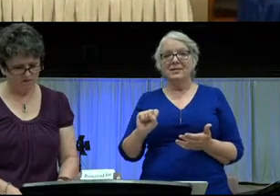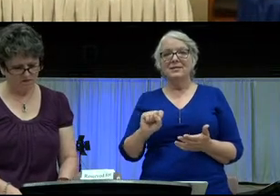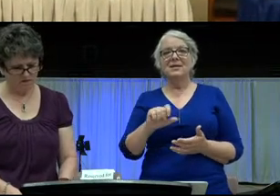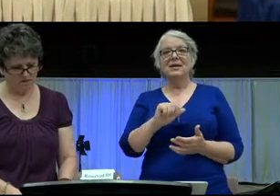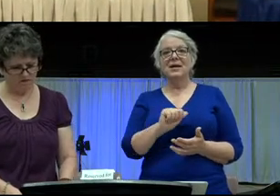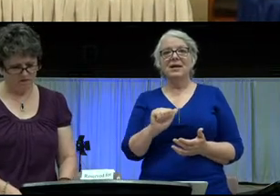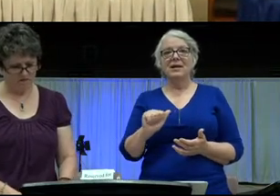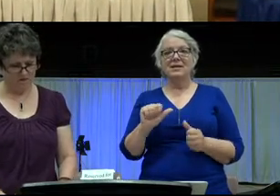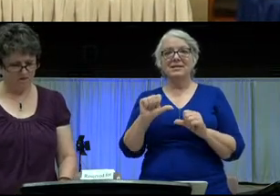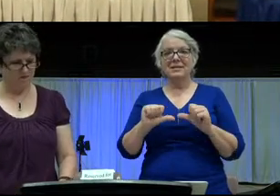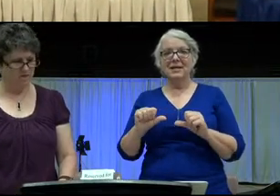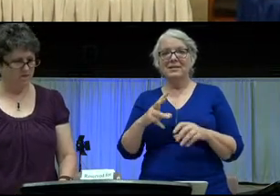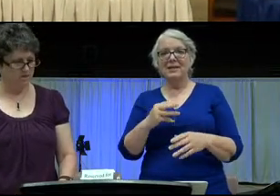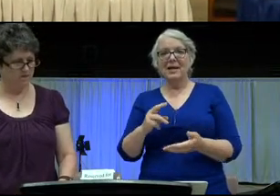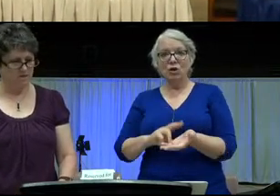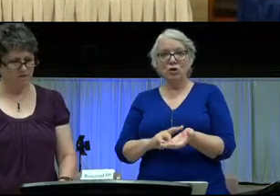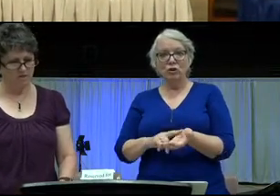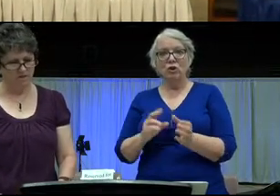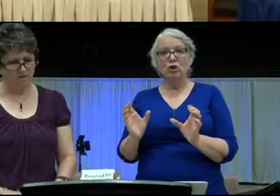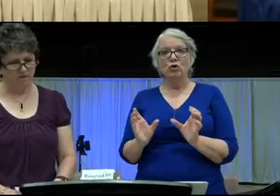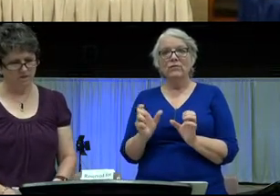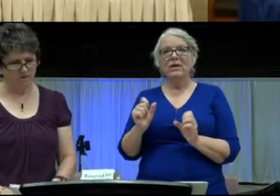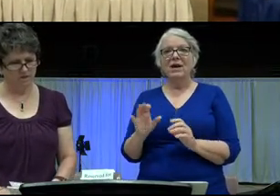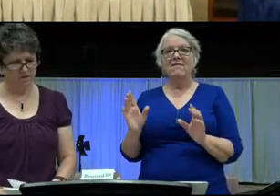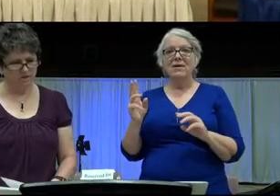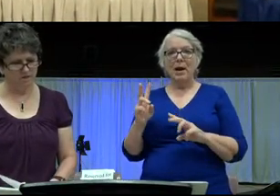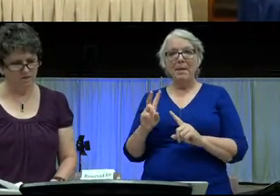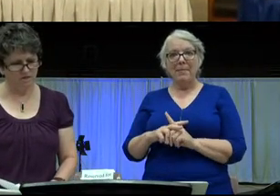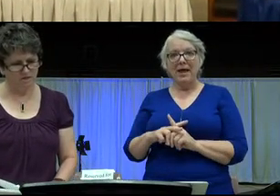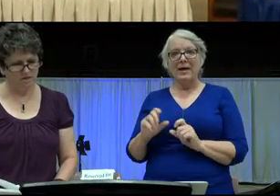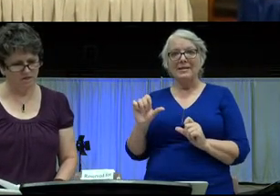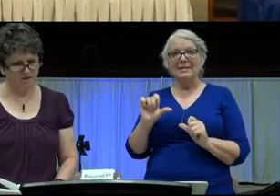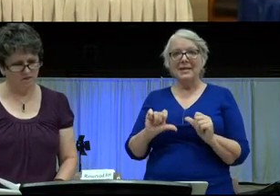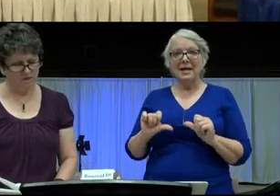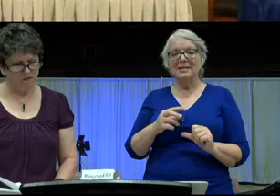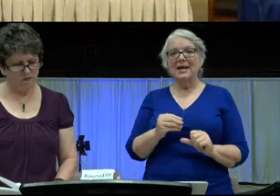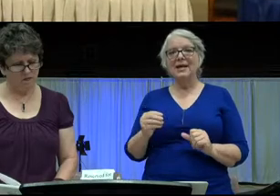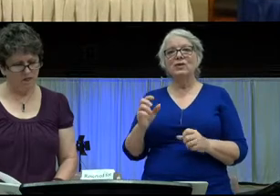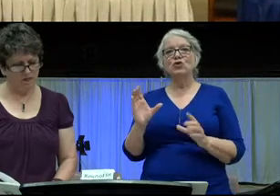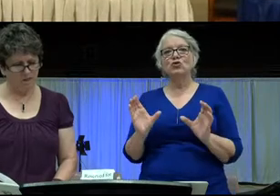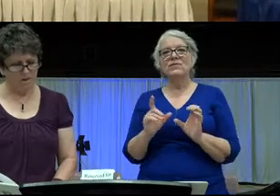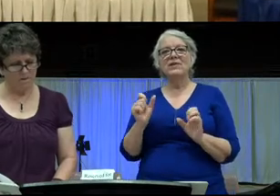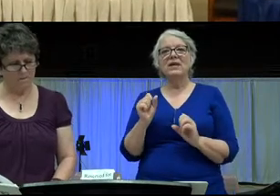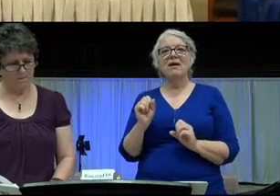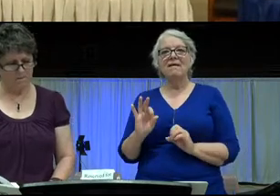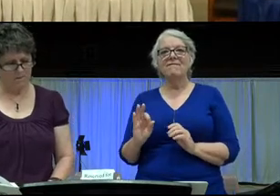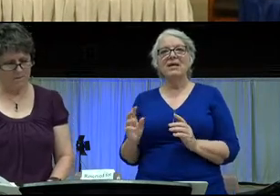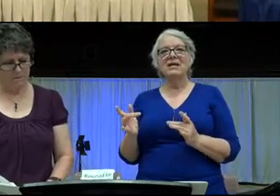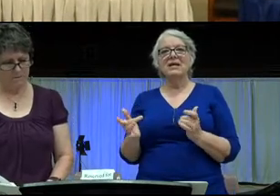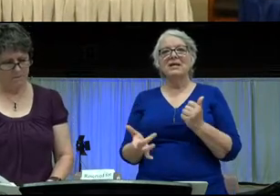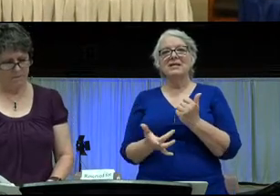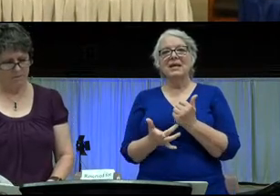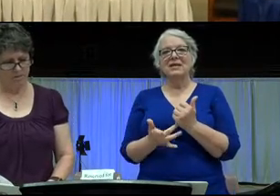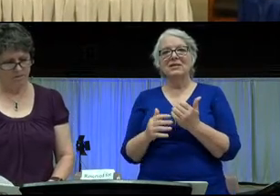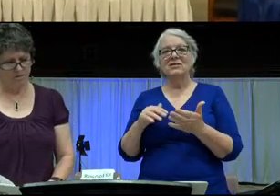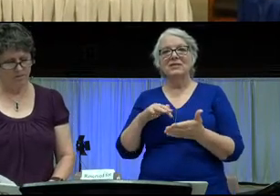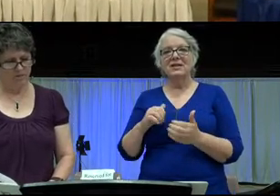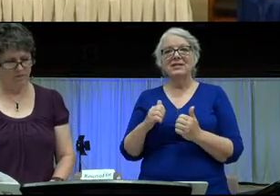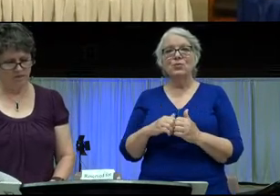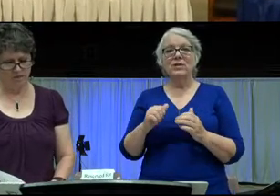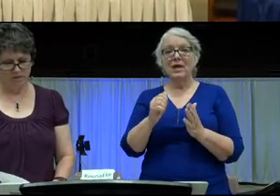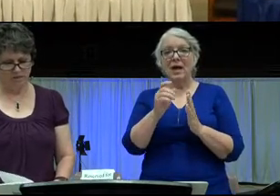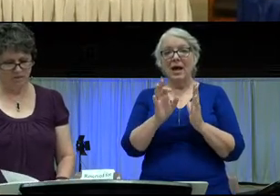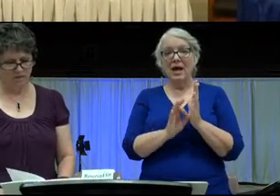Nursing, Certificates, Certificate of Applied Science, and Certificate of Technical Studies in the Divisions of Accounting and